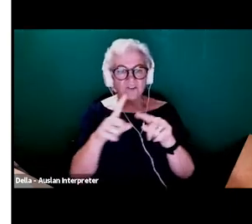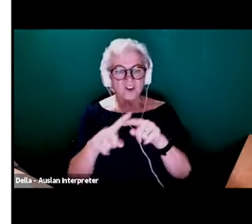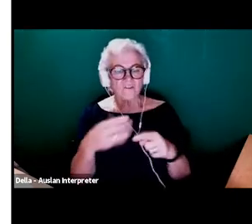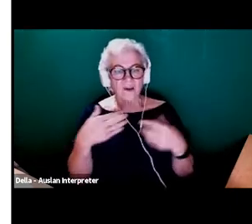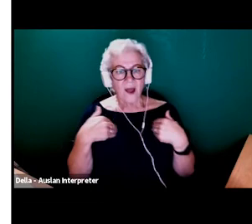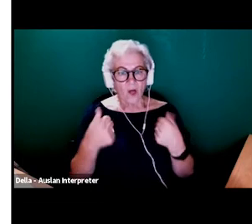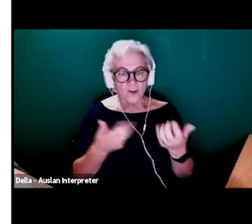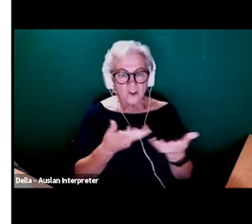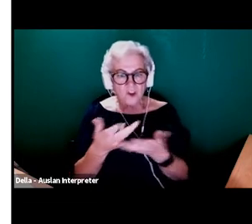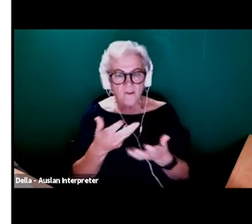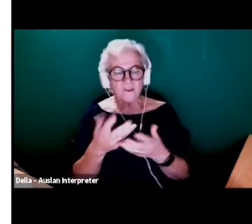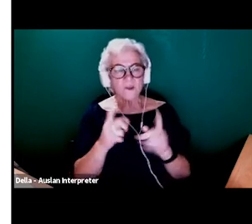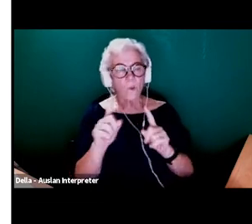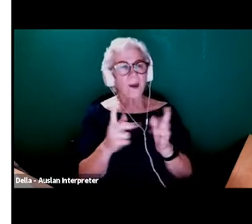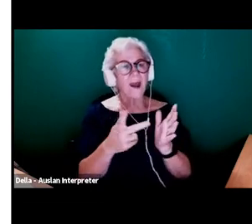outcomes.